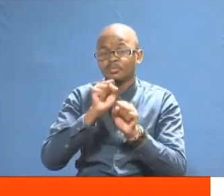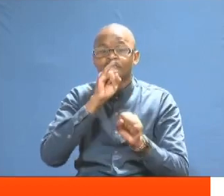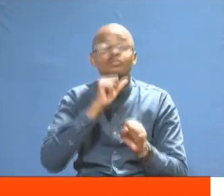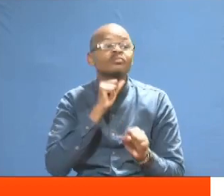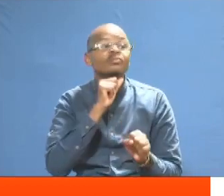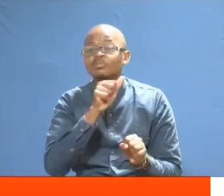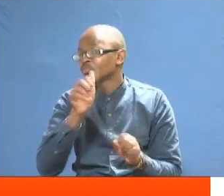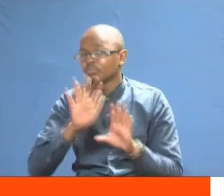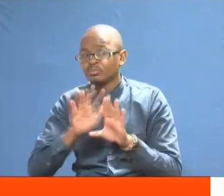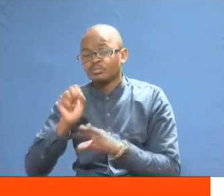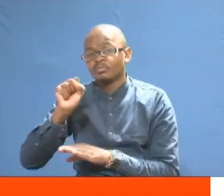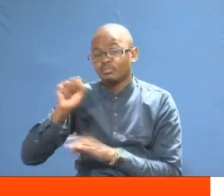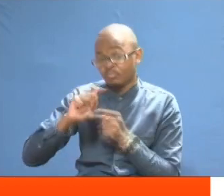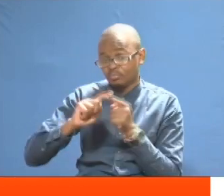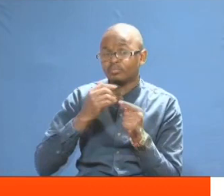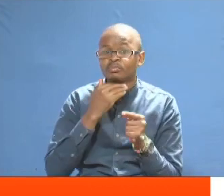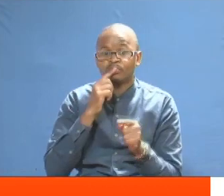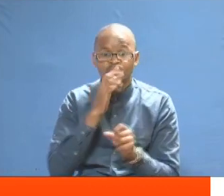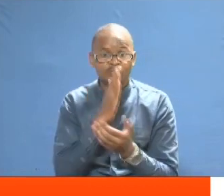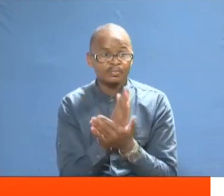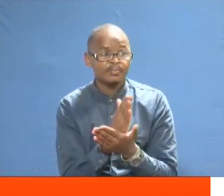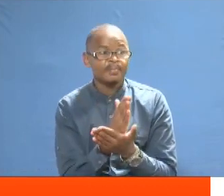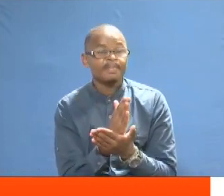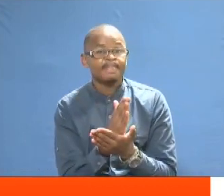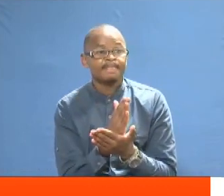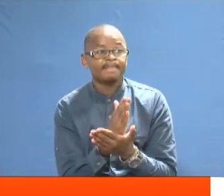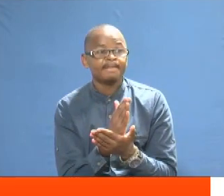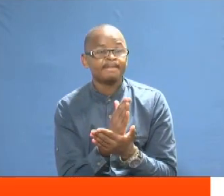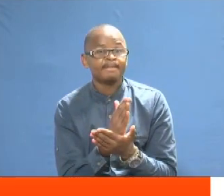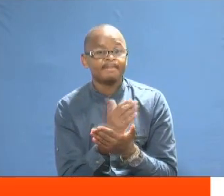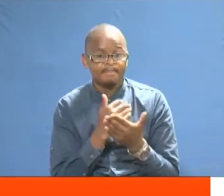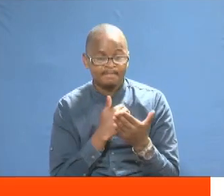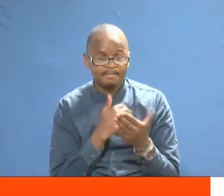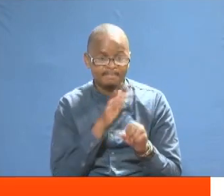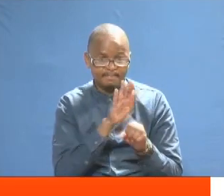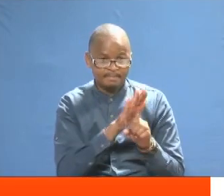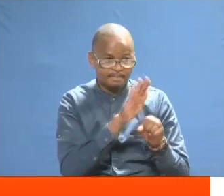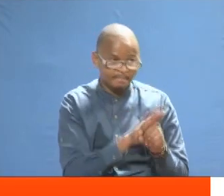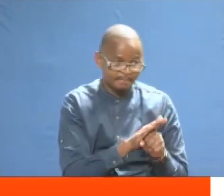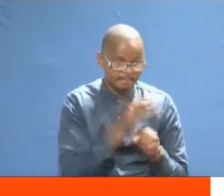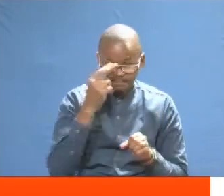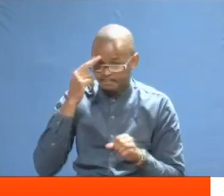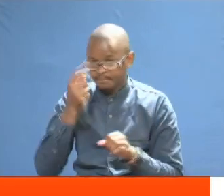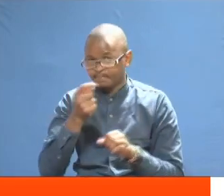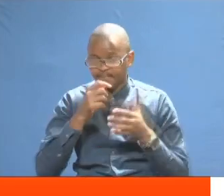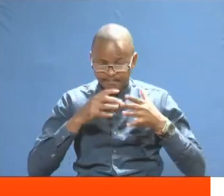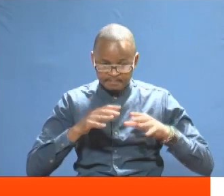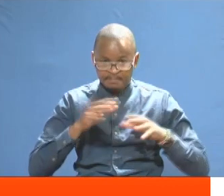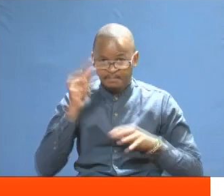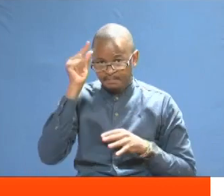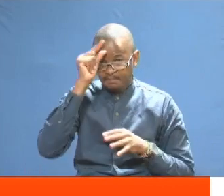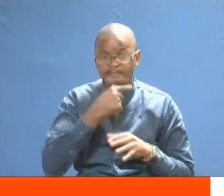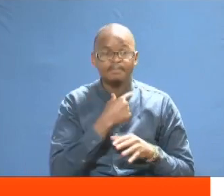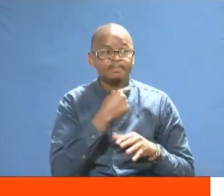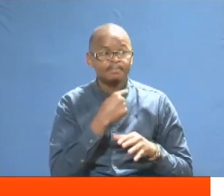not facing other political fight. But I want to assure you, he will, by the way, he has undergone a lot. You can see even small people in government,